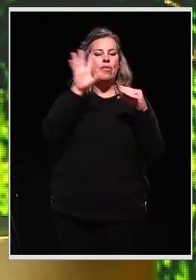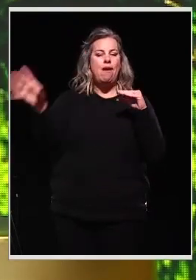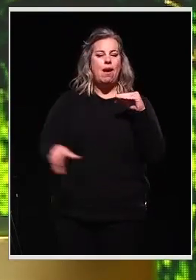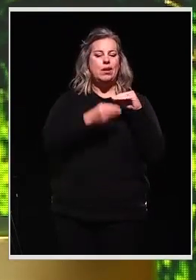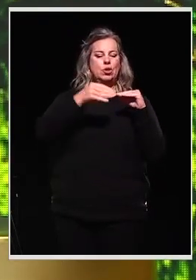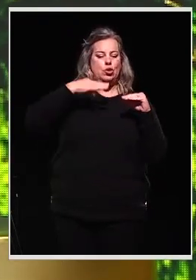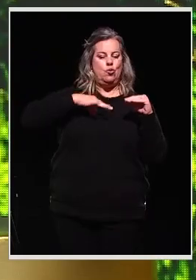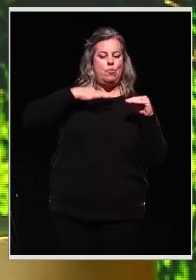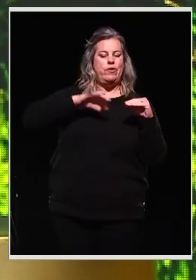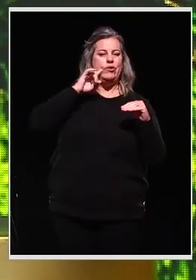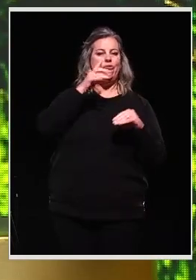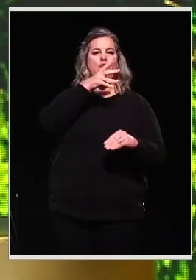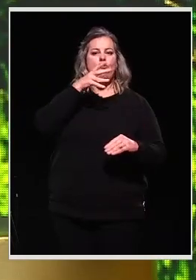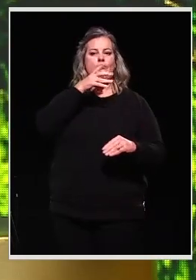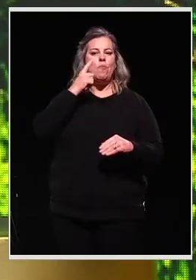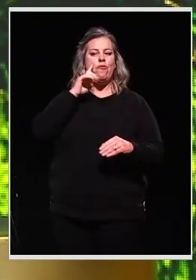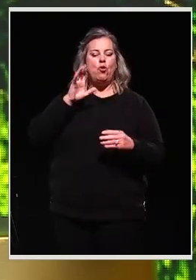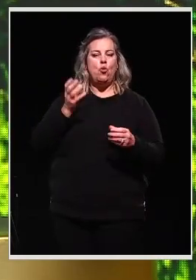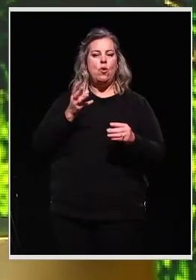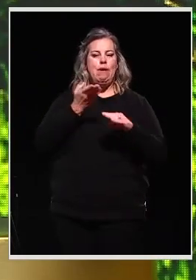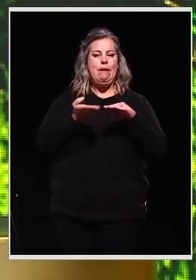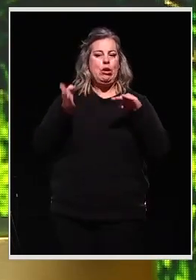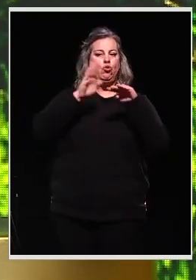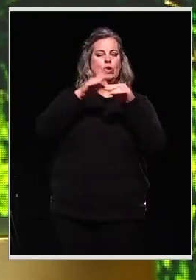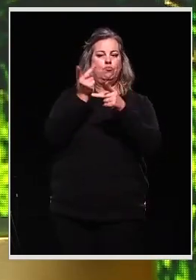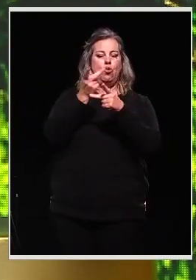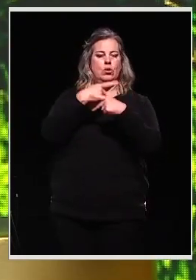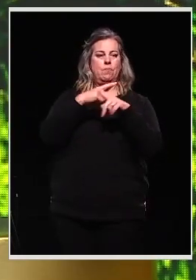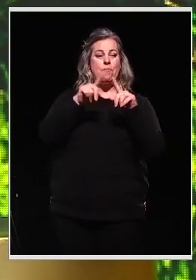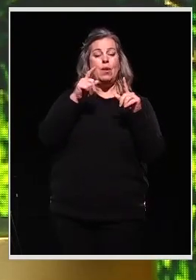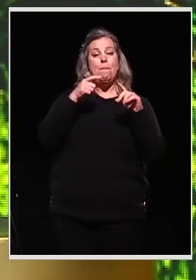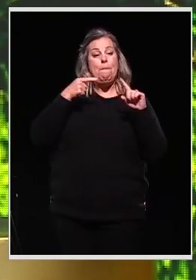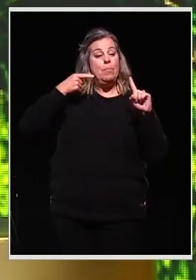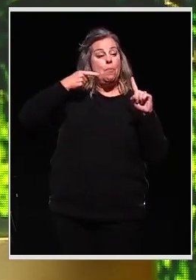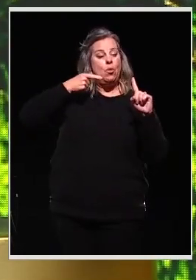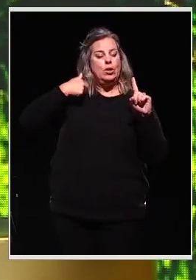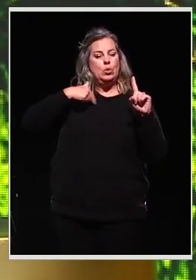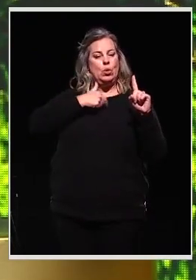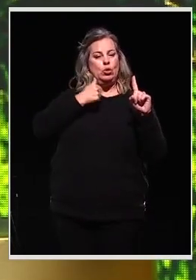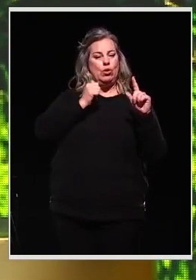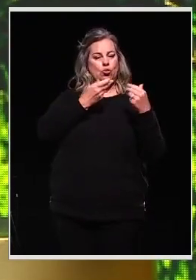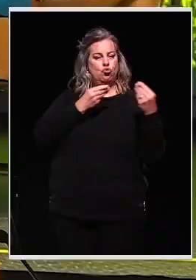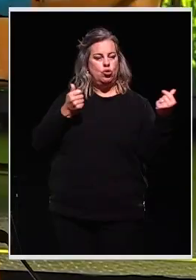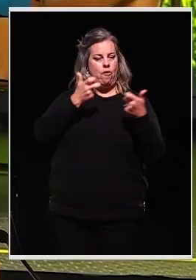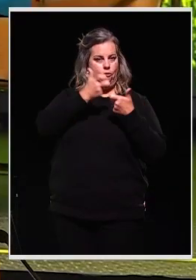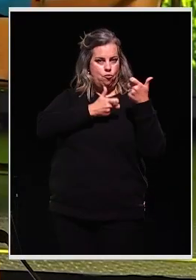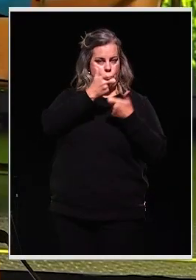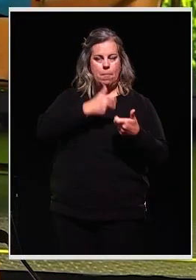farmers in terms of increased production and so forth, but fundamentally we are trying to solve that problem, and we have to get it right. I